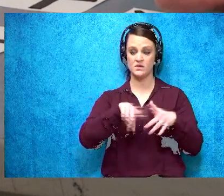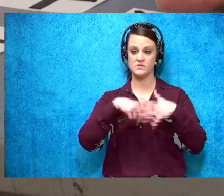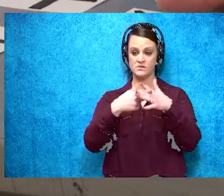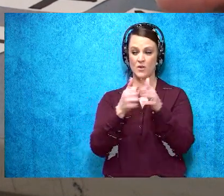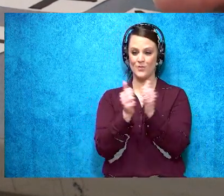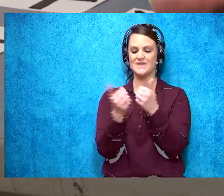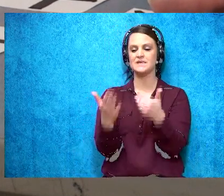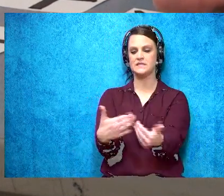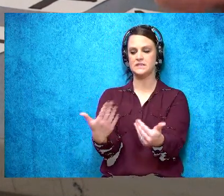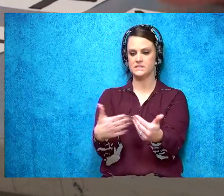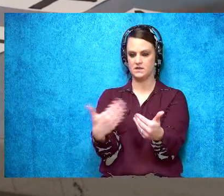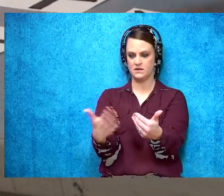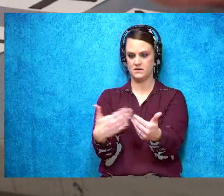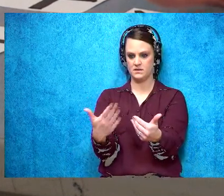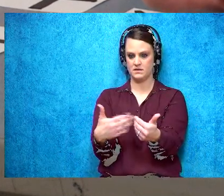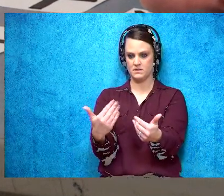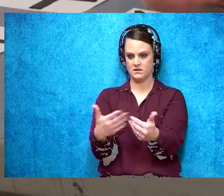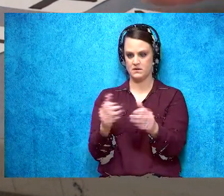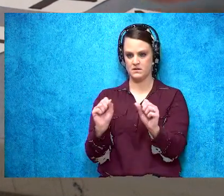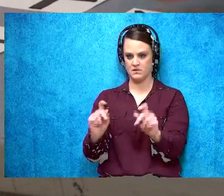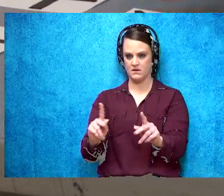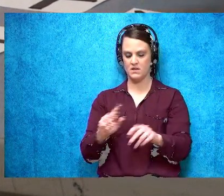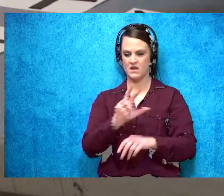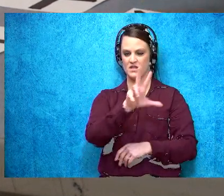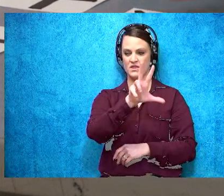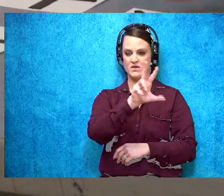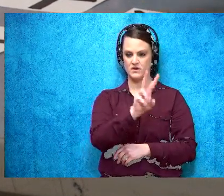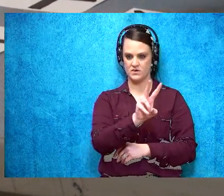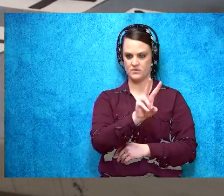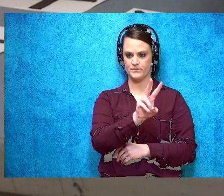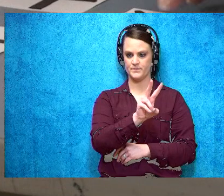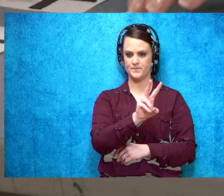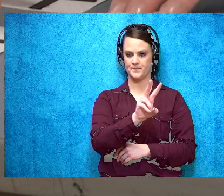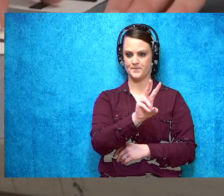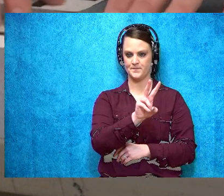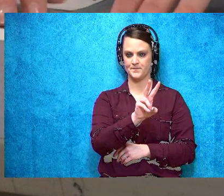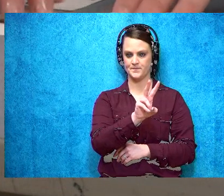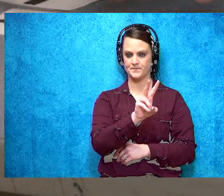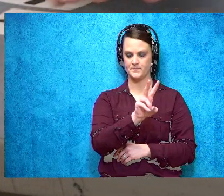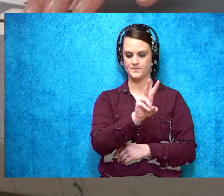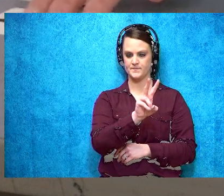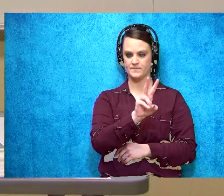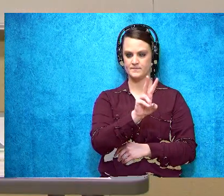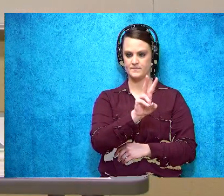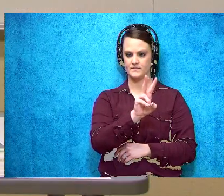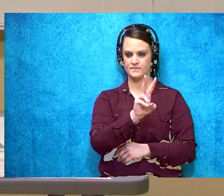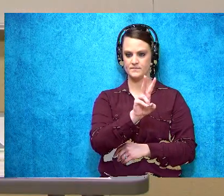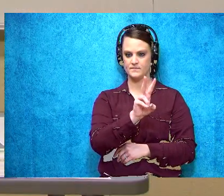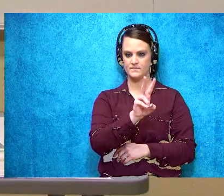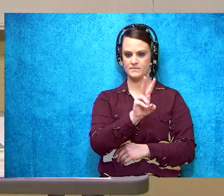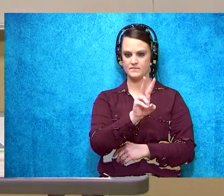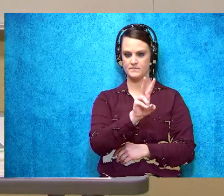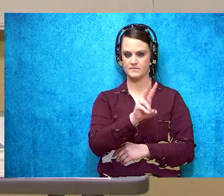an easy number. We're going to start off with 32. So what I would like to